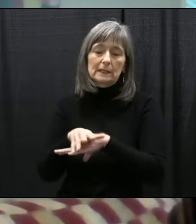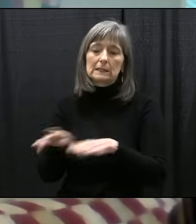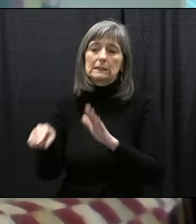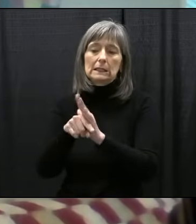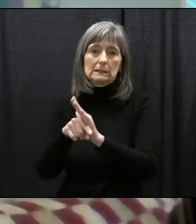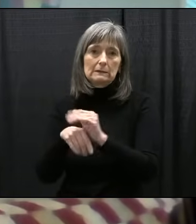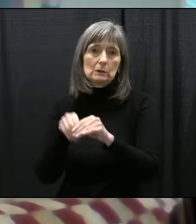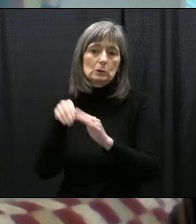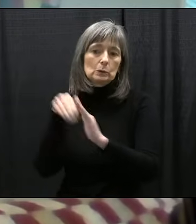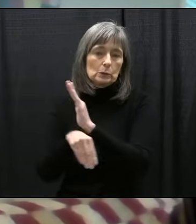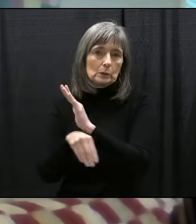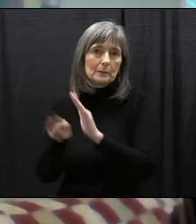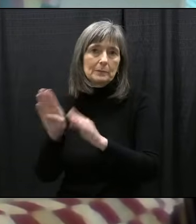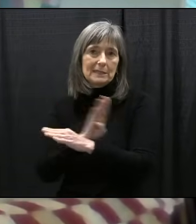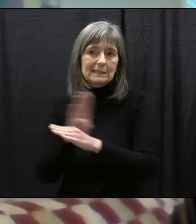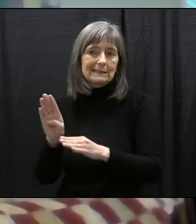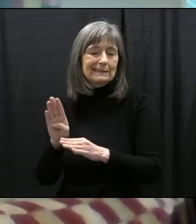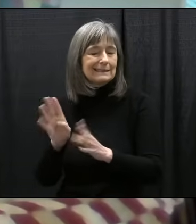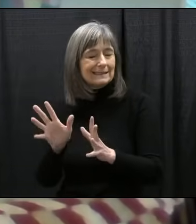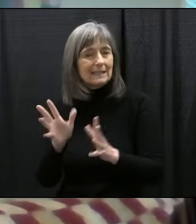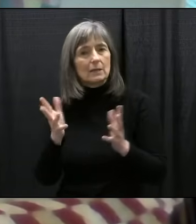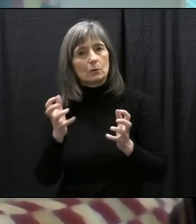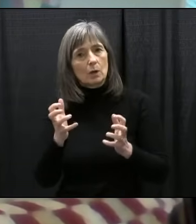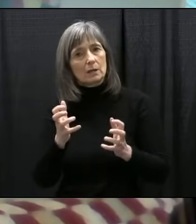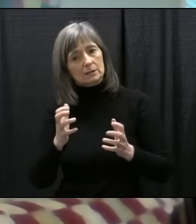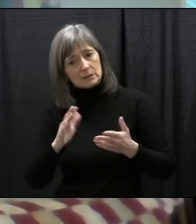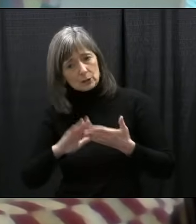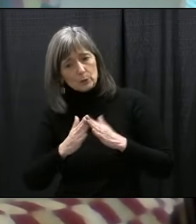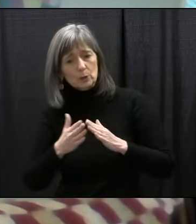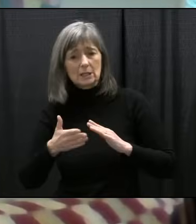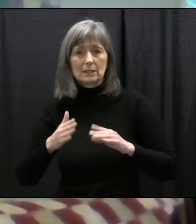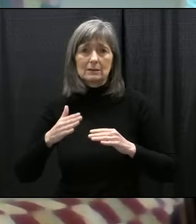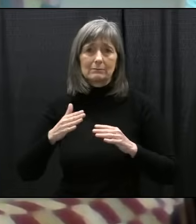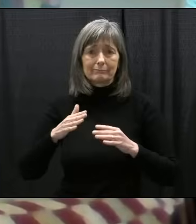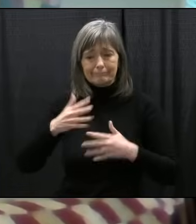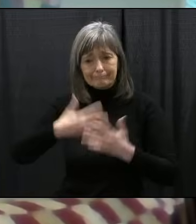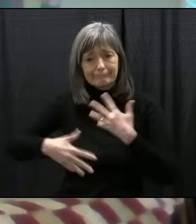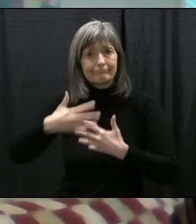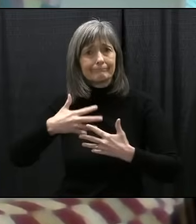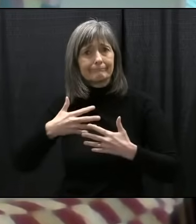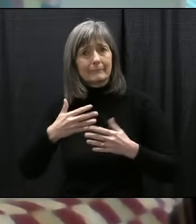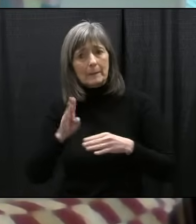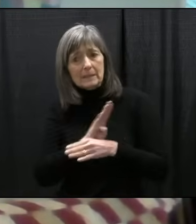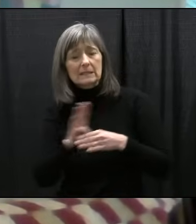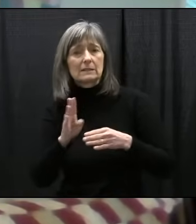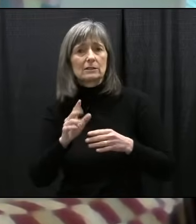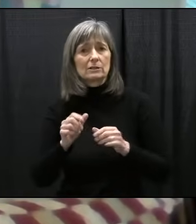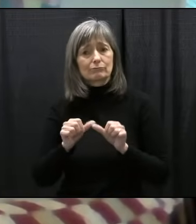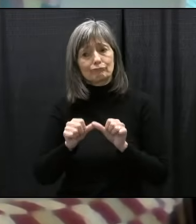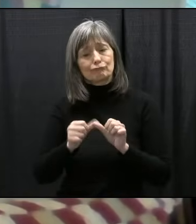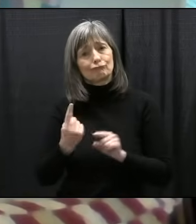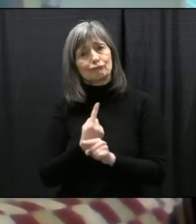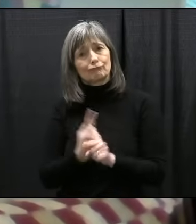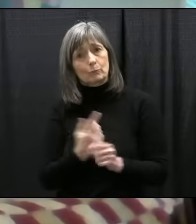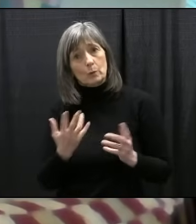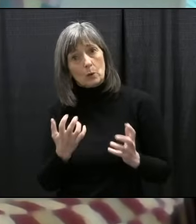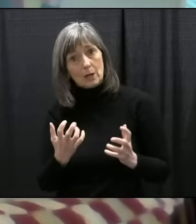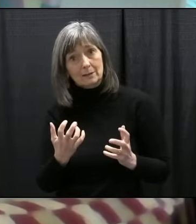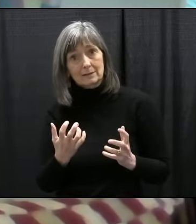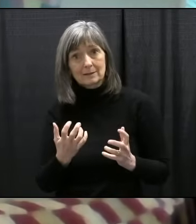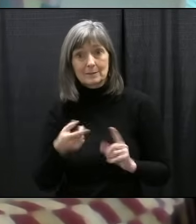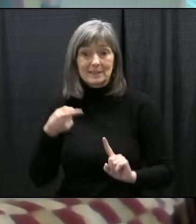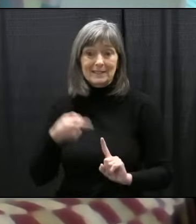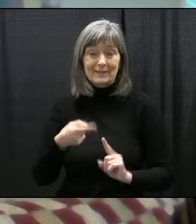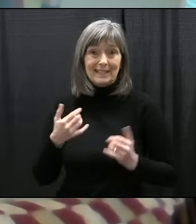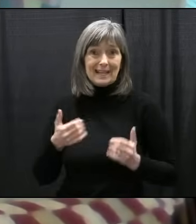allow society to continue to function to the greatest extent possible, particularly during the holiday season. Our goal is therefore to keep